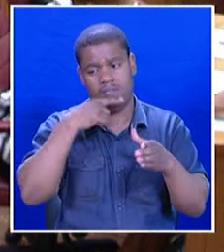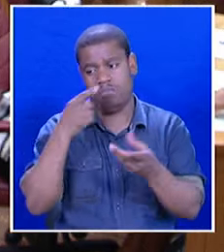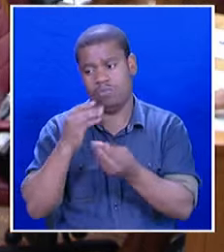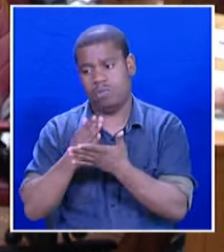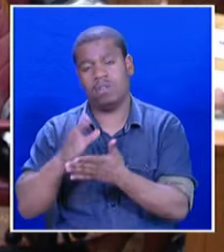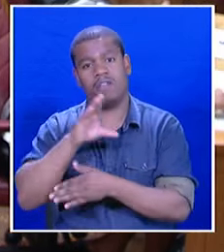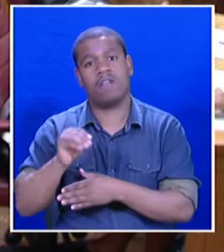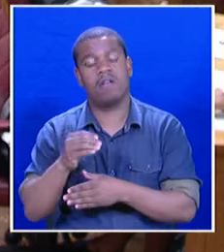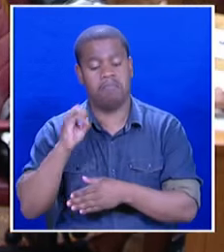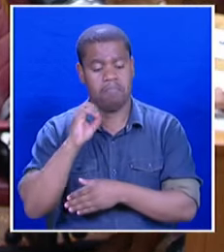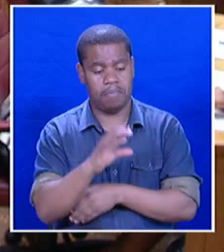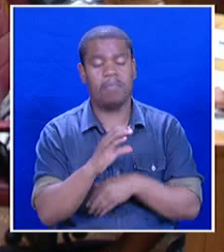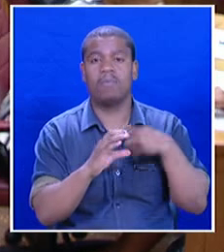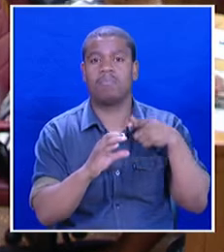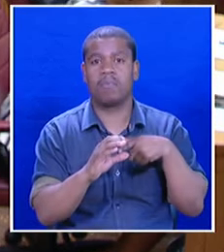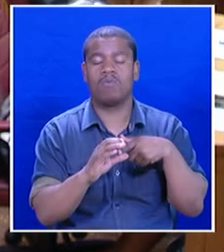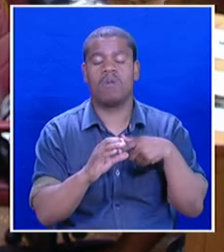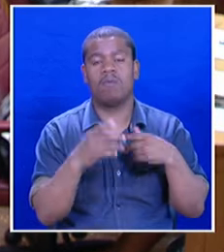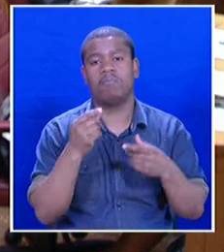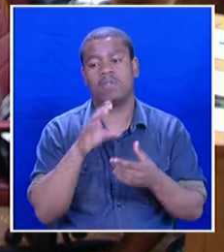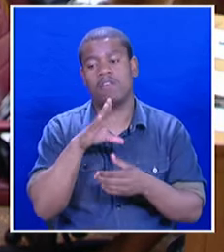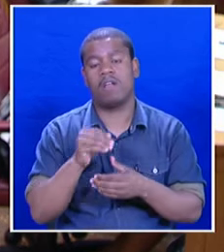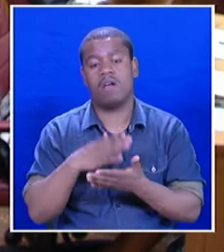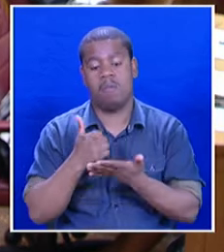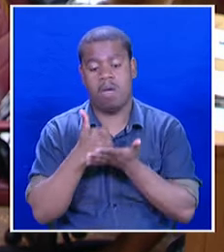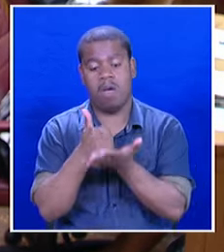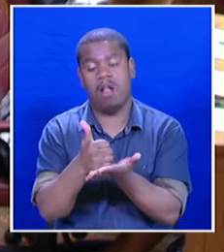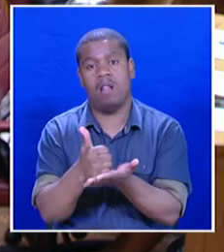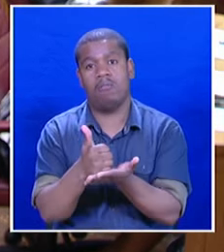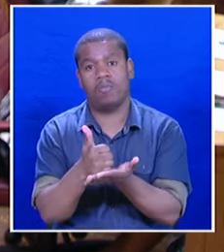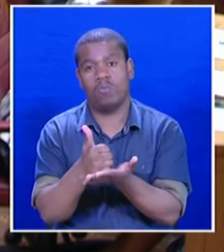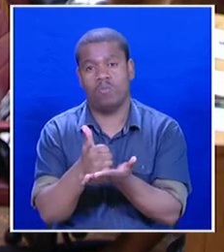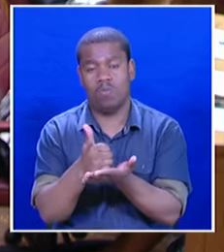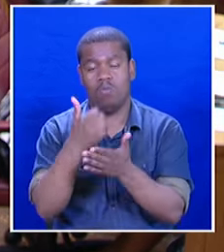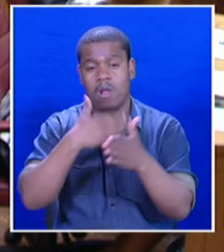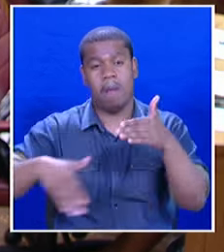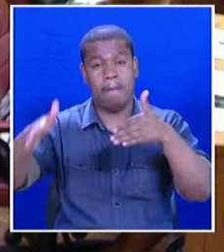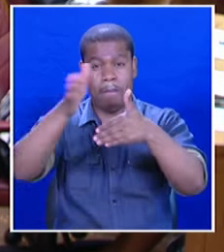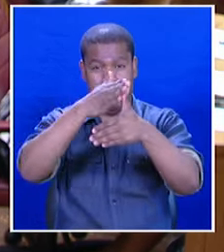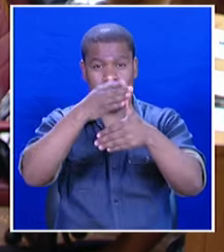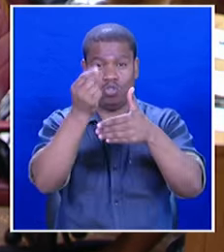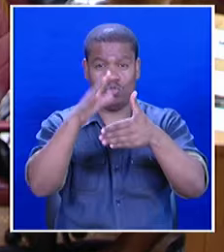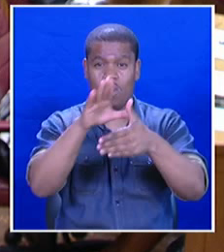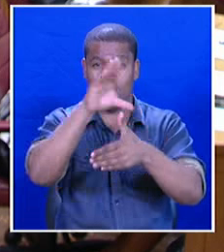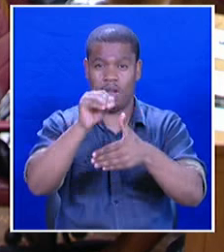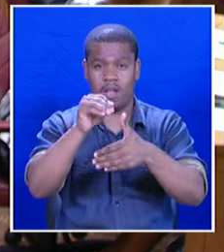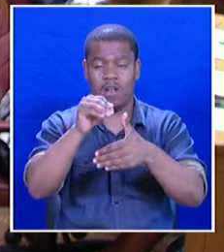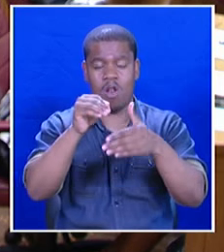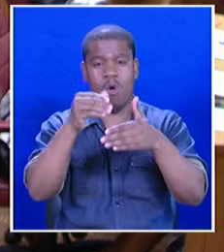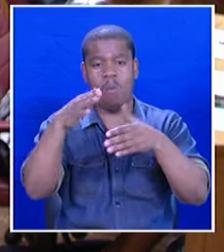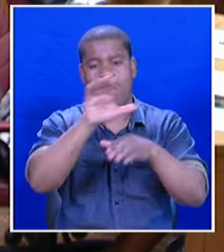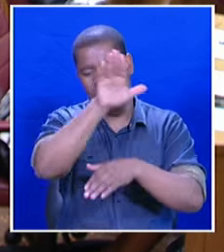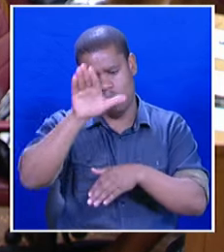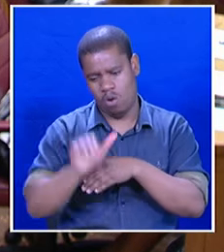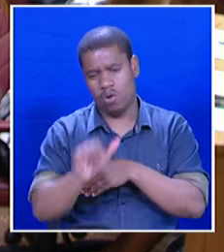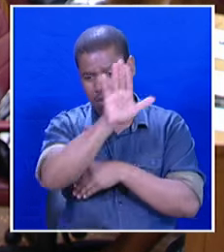to position South Africa as a leader in the regeneration of the African continent. Unfortunately, Deputy